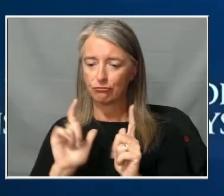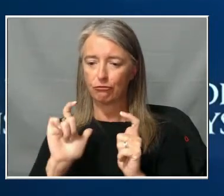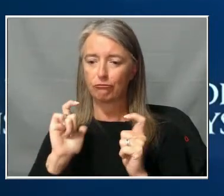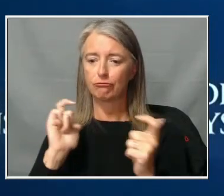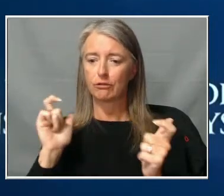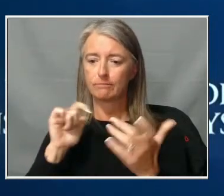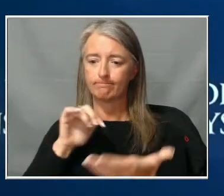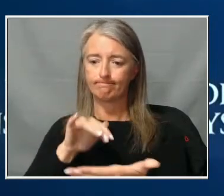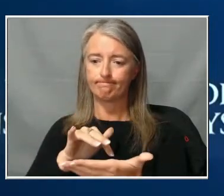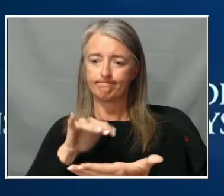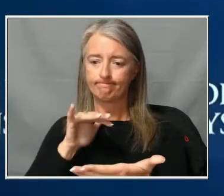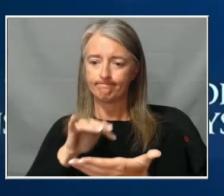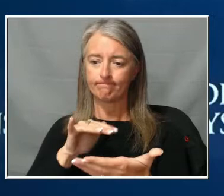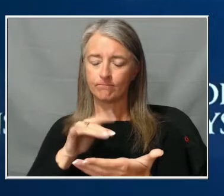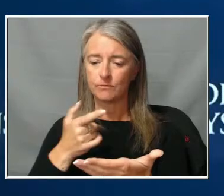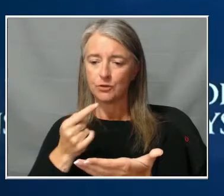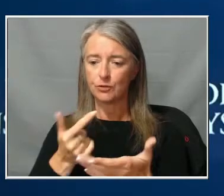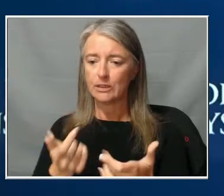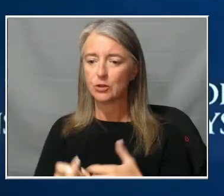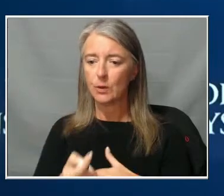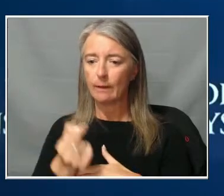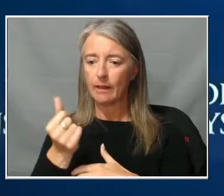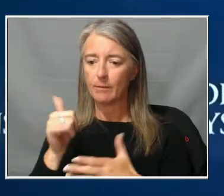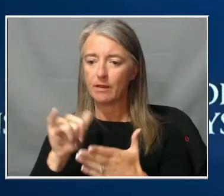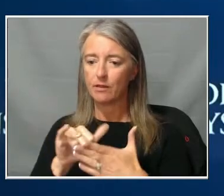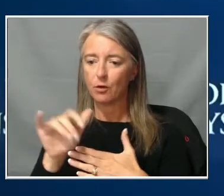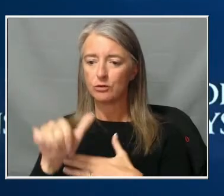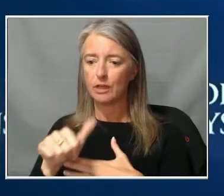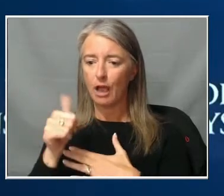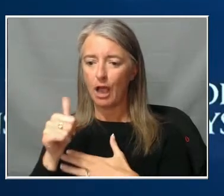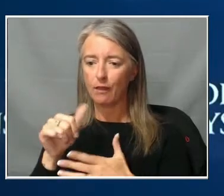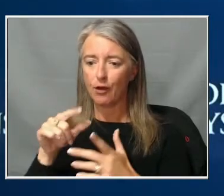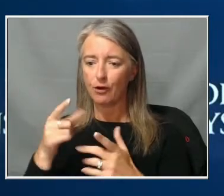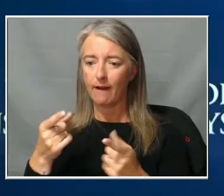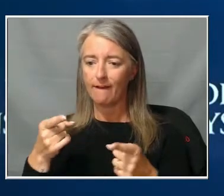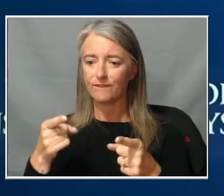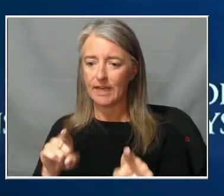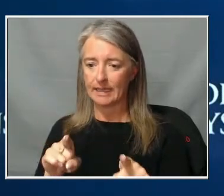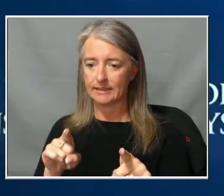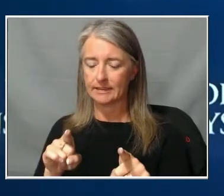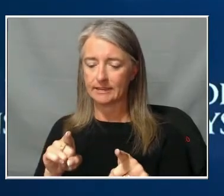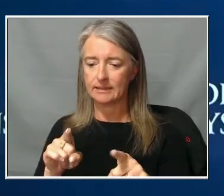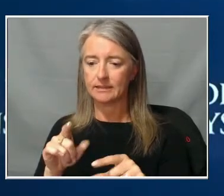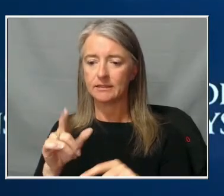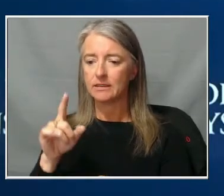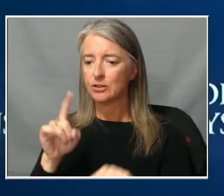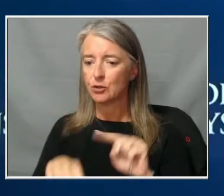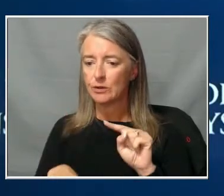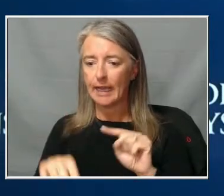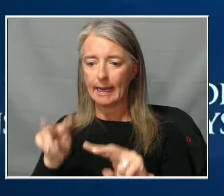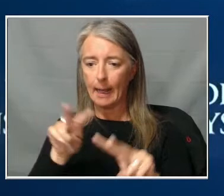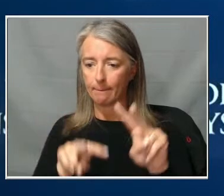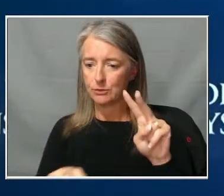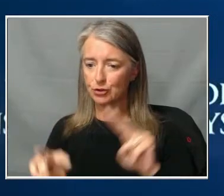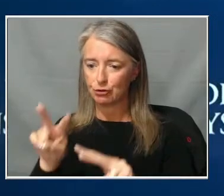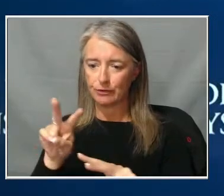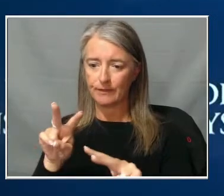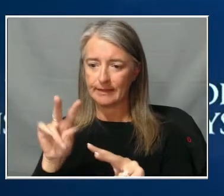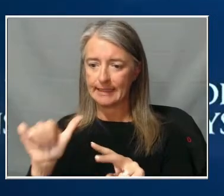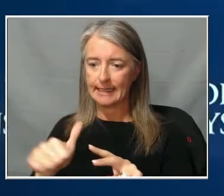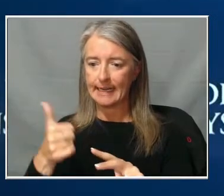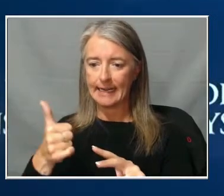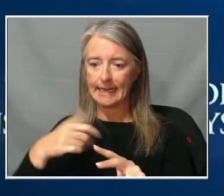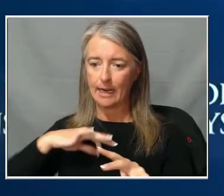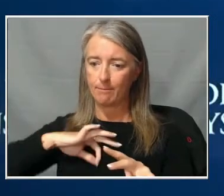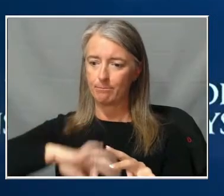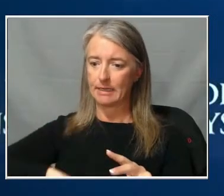try to eliminate all those other effects. And it turns out that you can't observe any beneficial effect